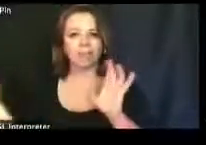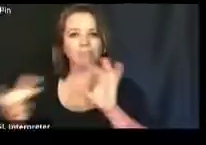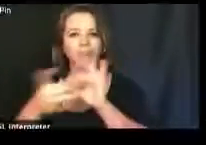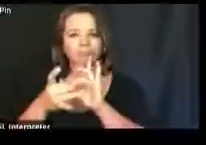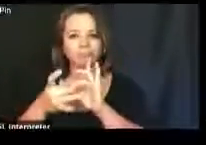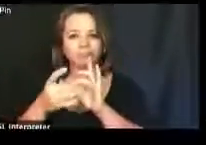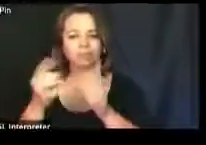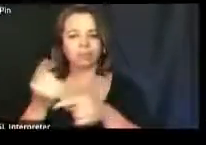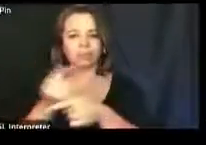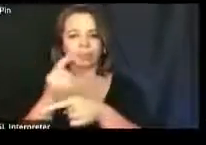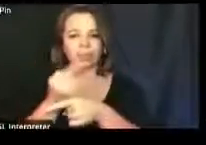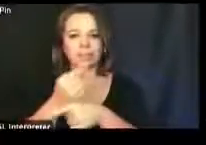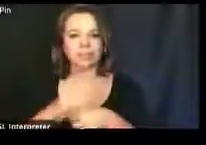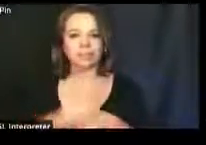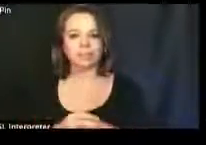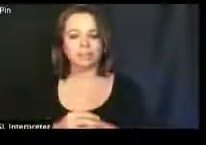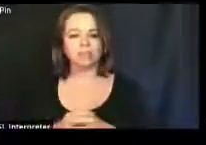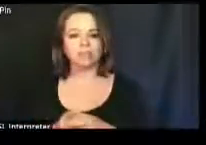the...